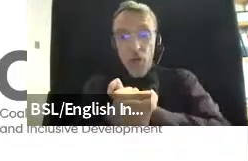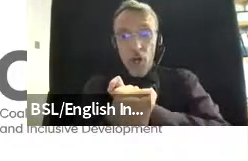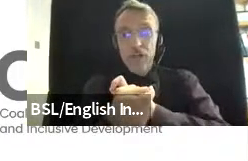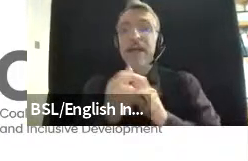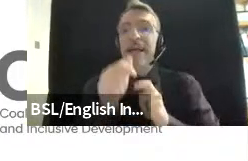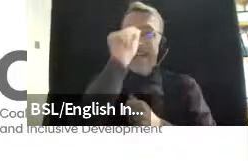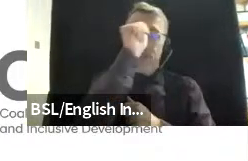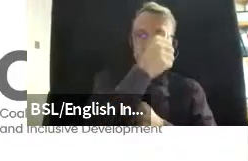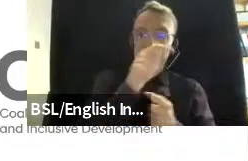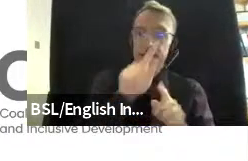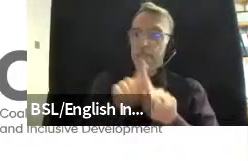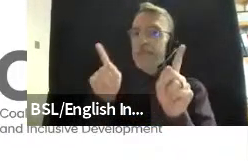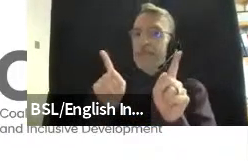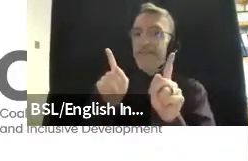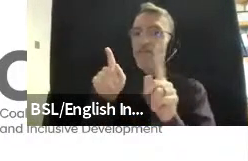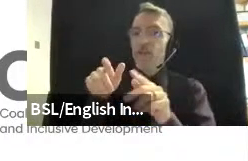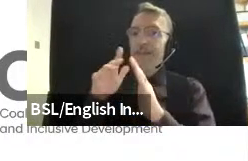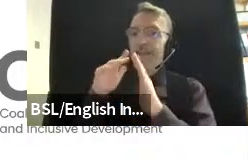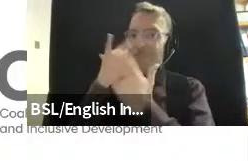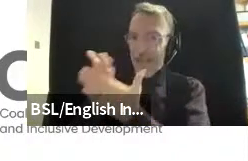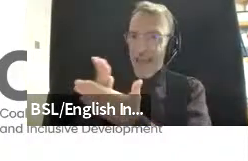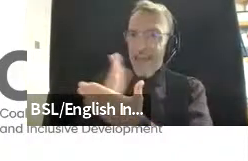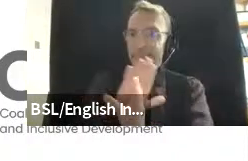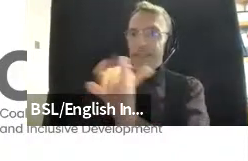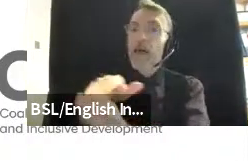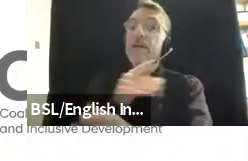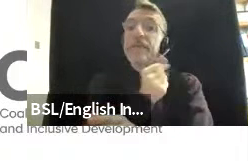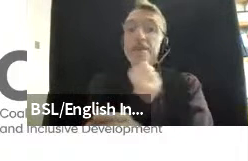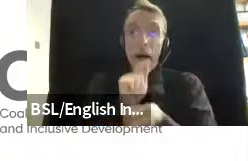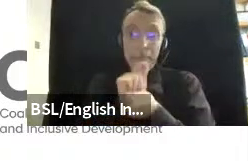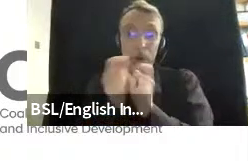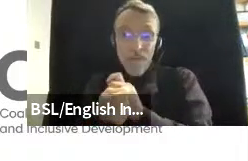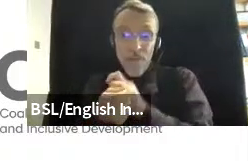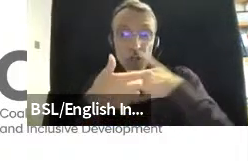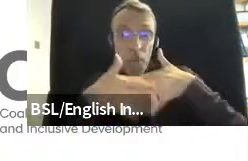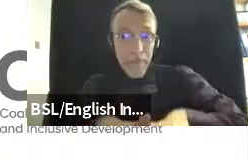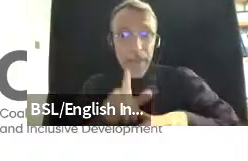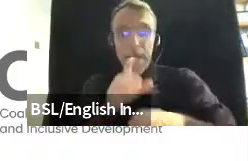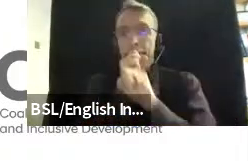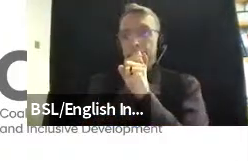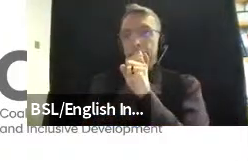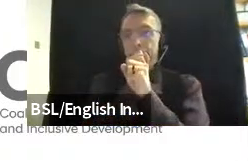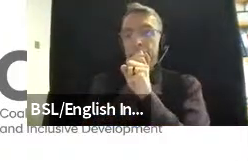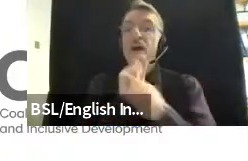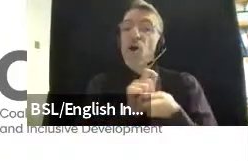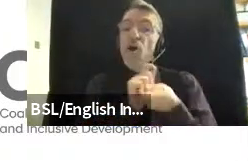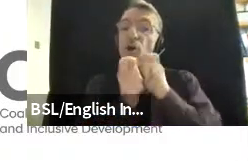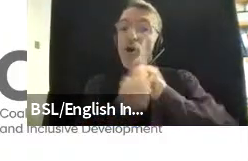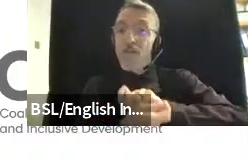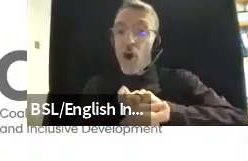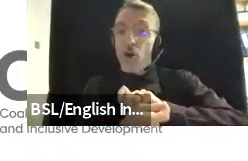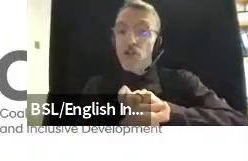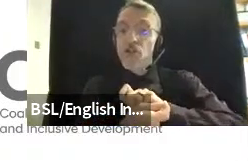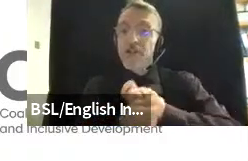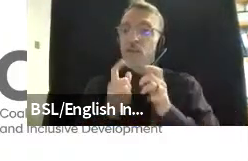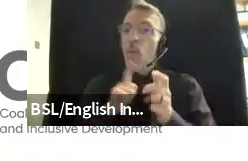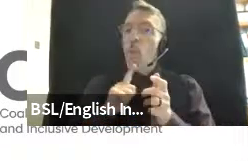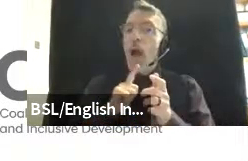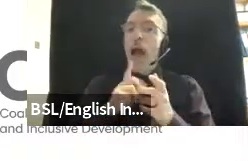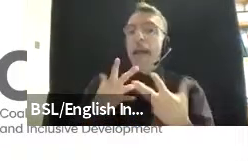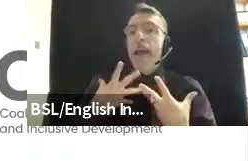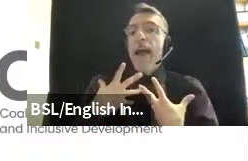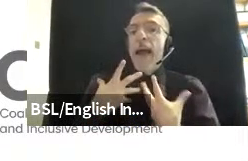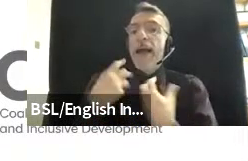Hinduism to another religion. So some people kept it secret. And such conversions were often related to the acceptance